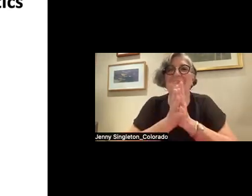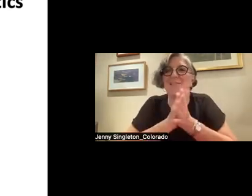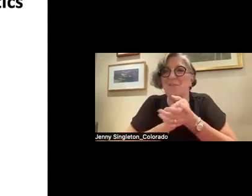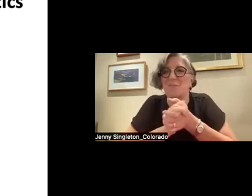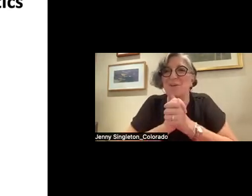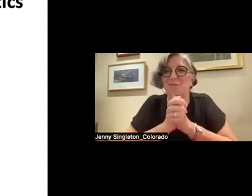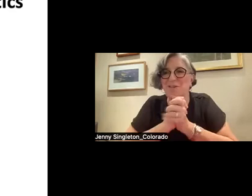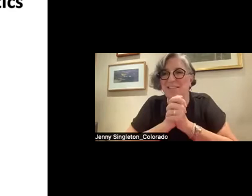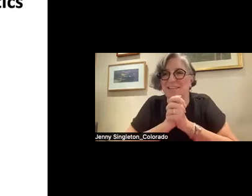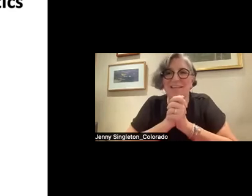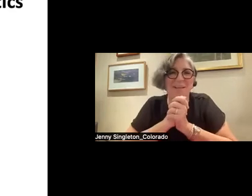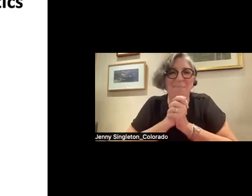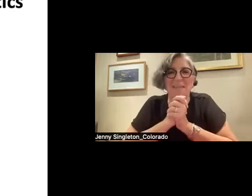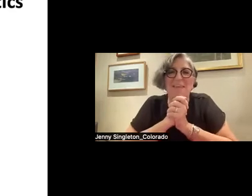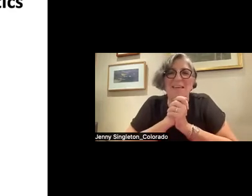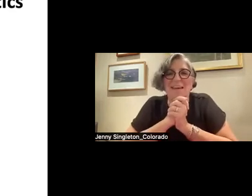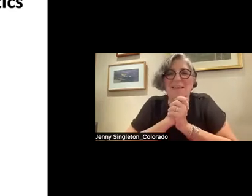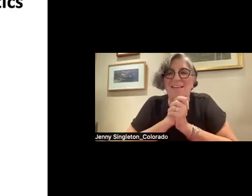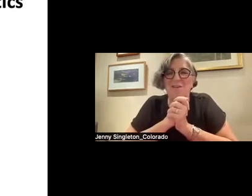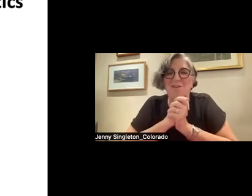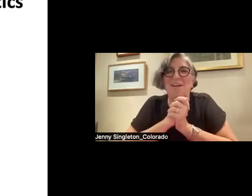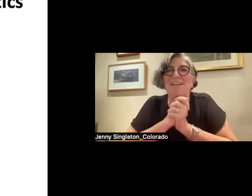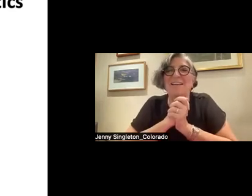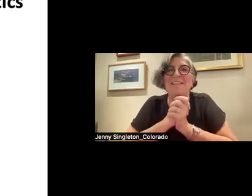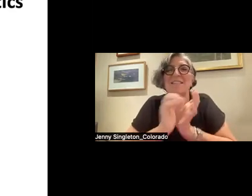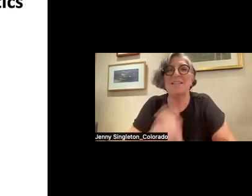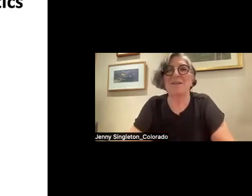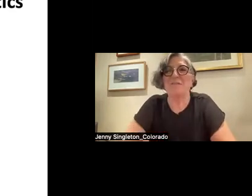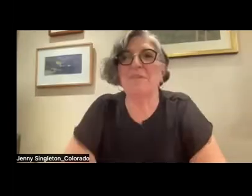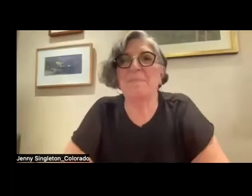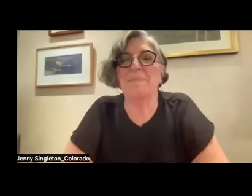I'm at Stony Brook University in New York.